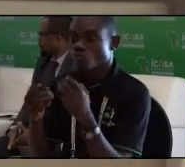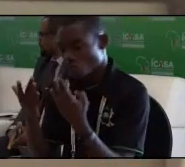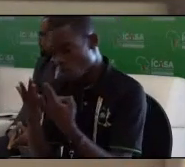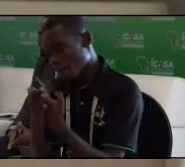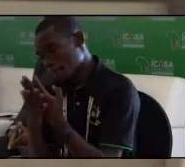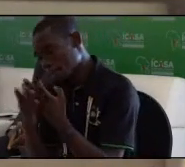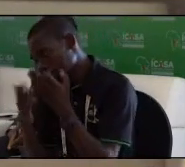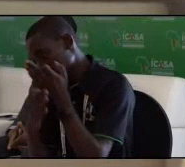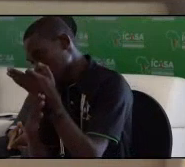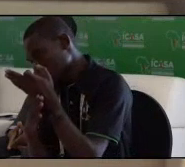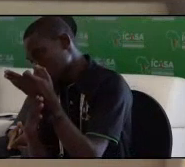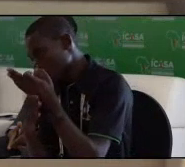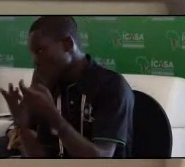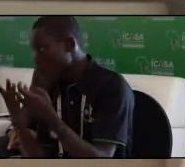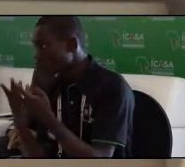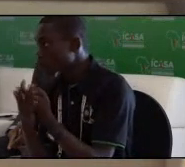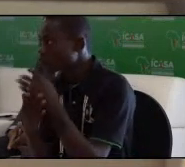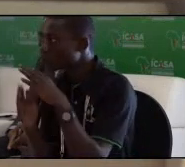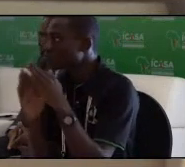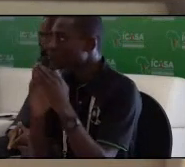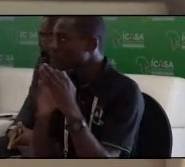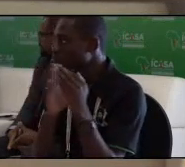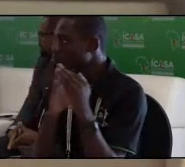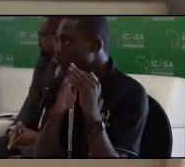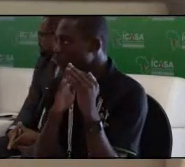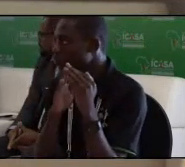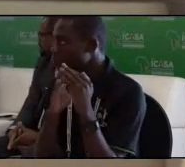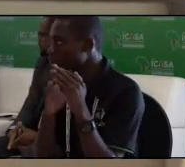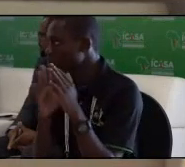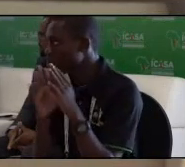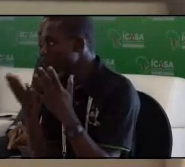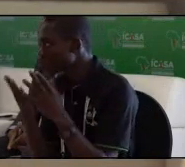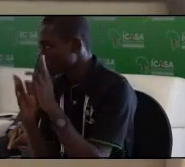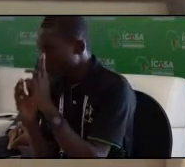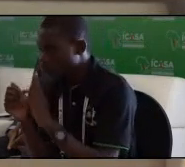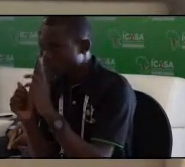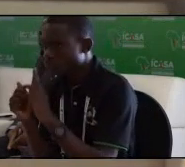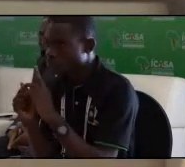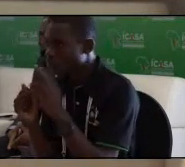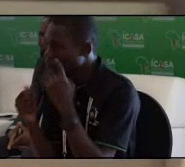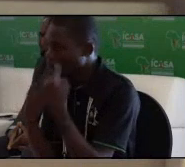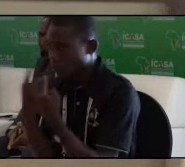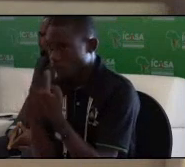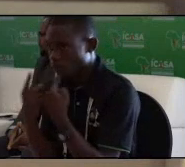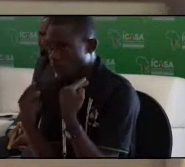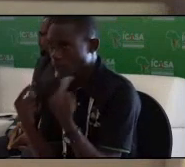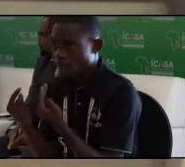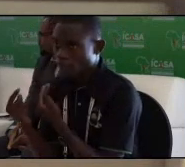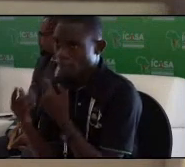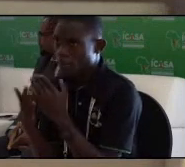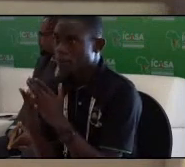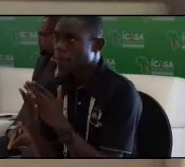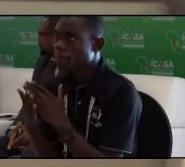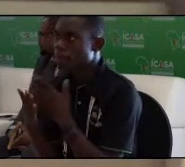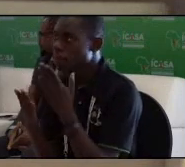to the field for feasibility, acceptability. What are the users telling us